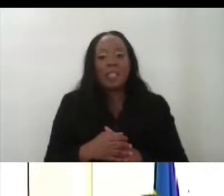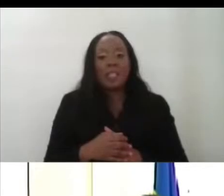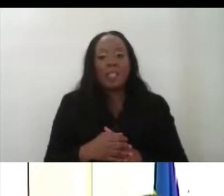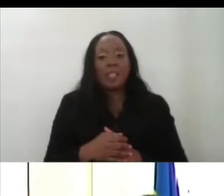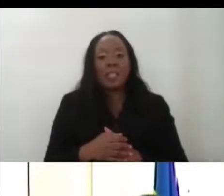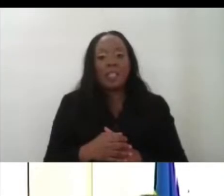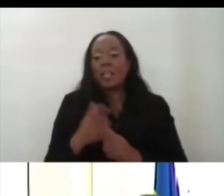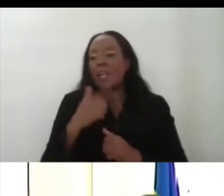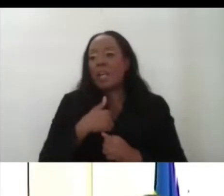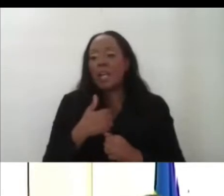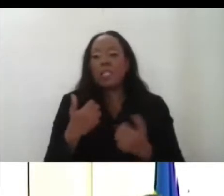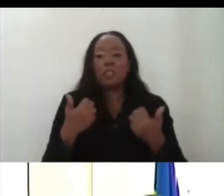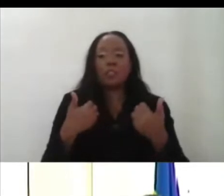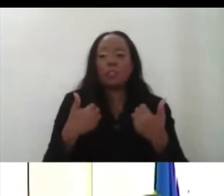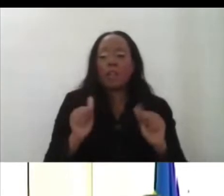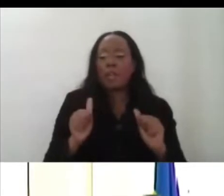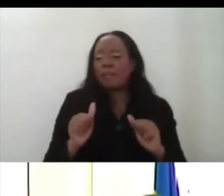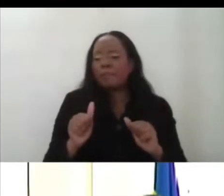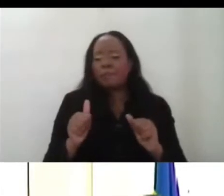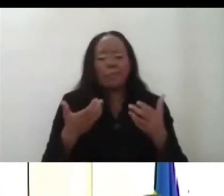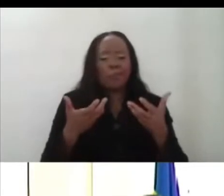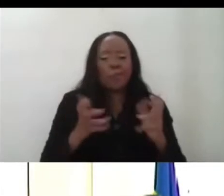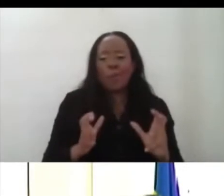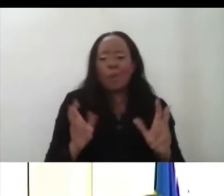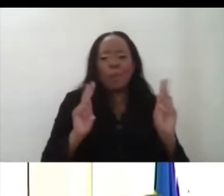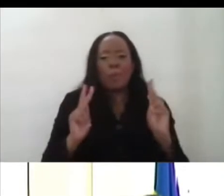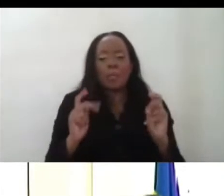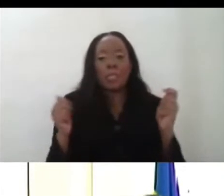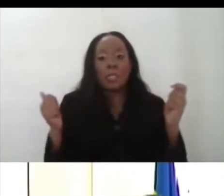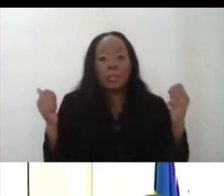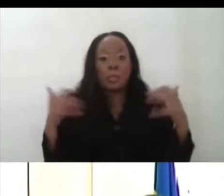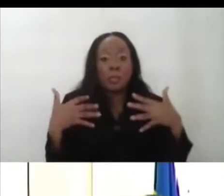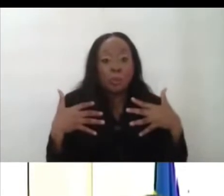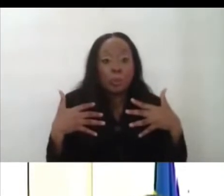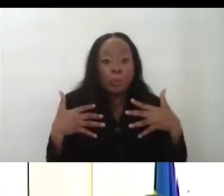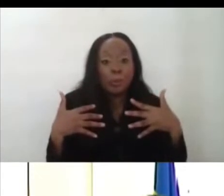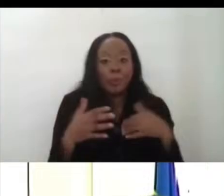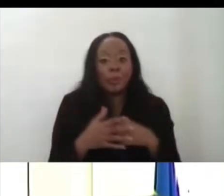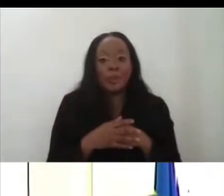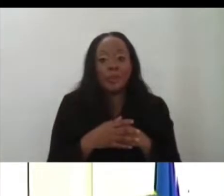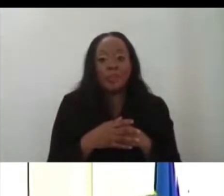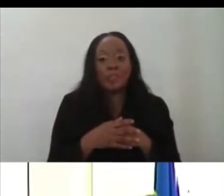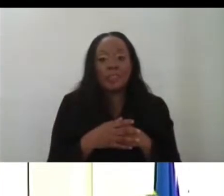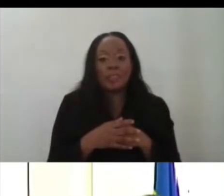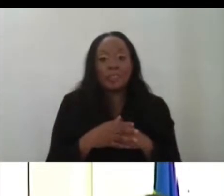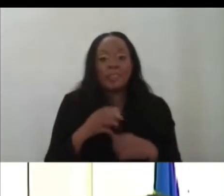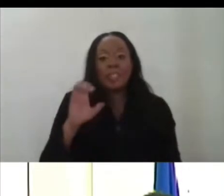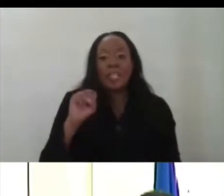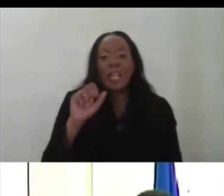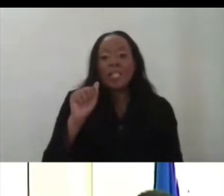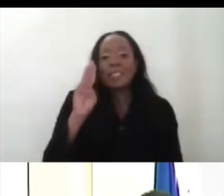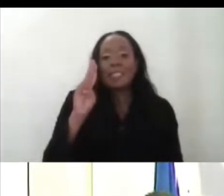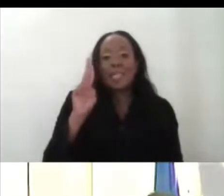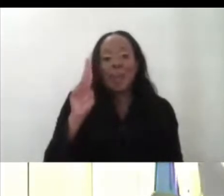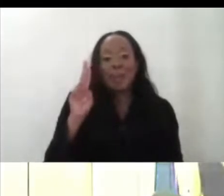anybody. However, coming behind Sabu, I might as well have gone with the issue got it right.